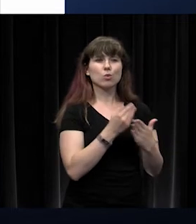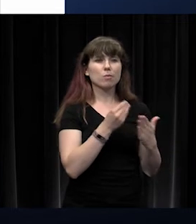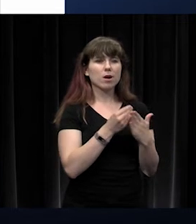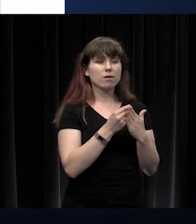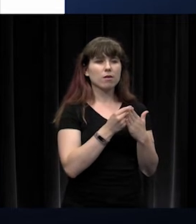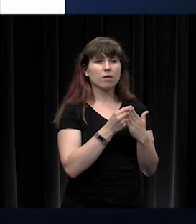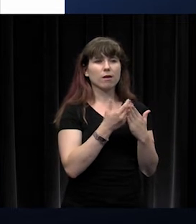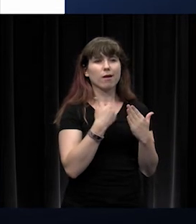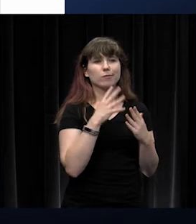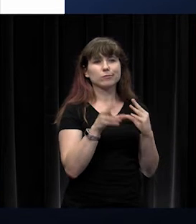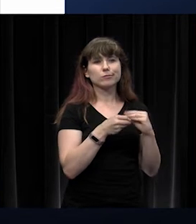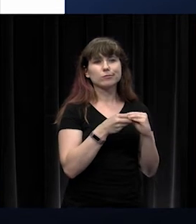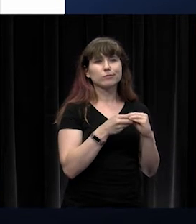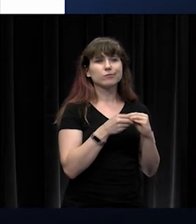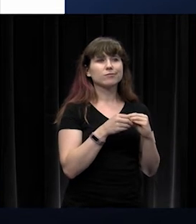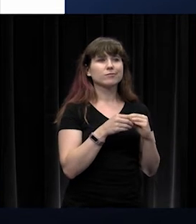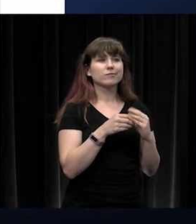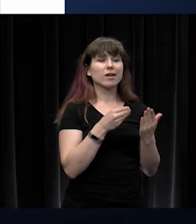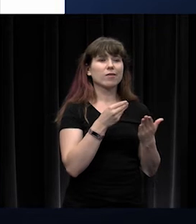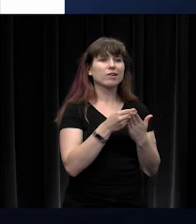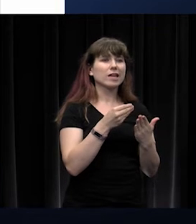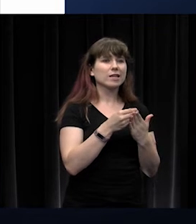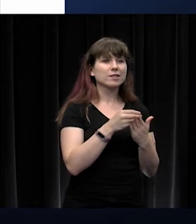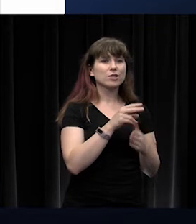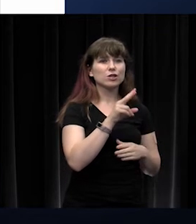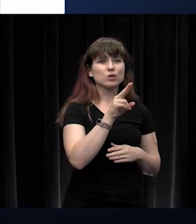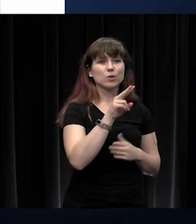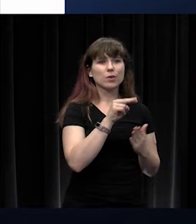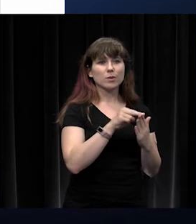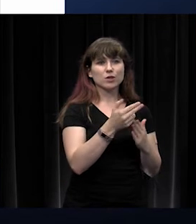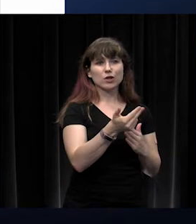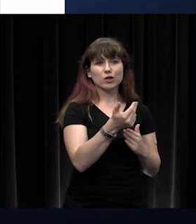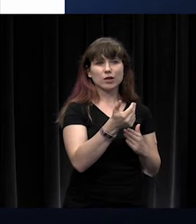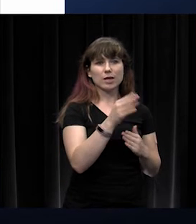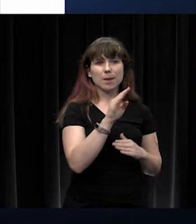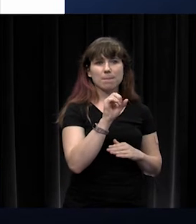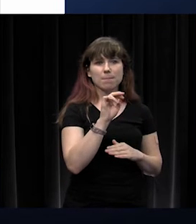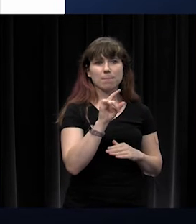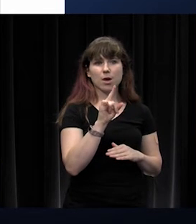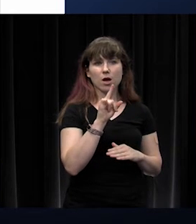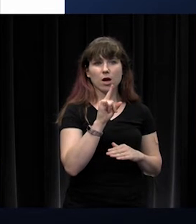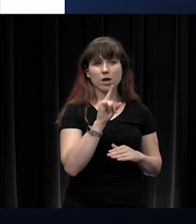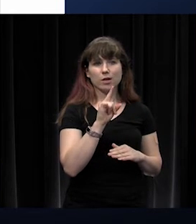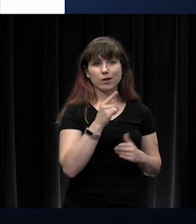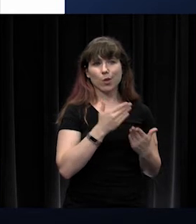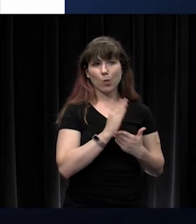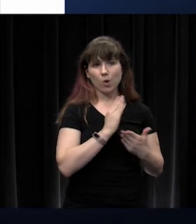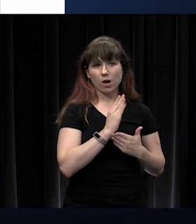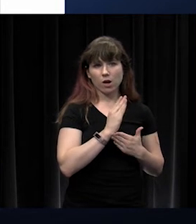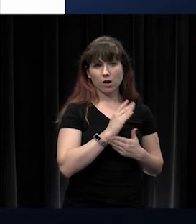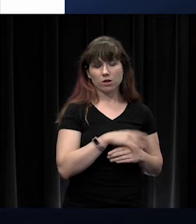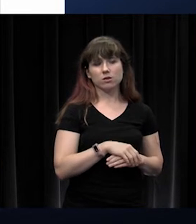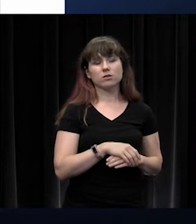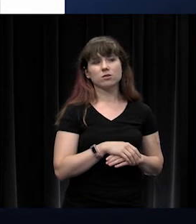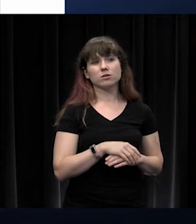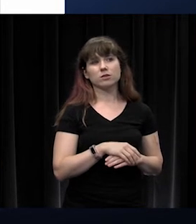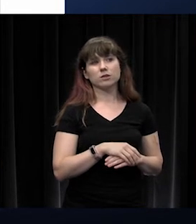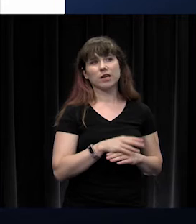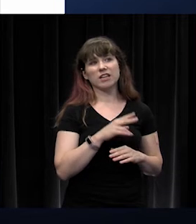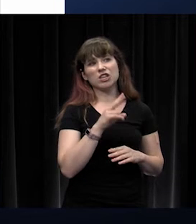of financing a portion of the remaining 2013 bond authority. About $36, $37 million of the 13